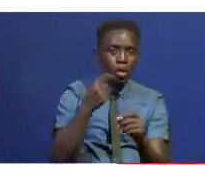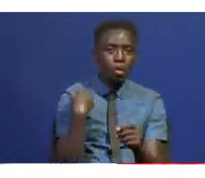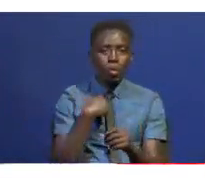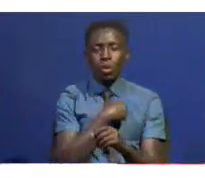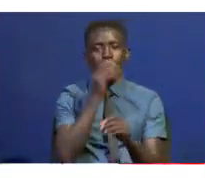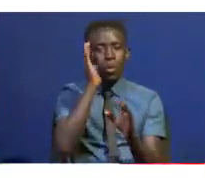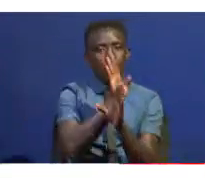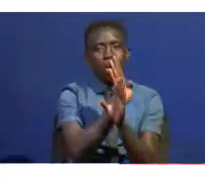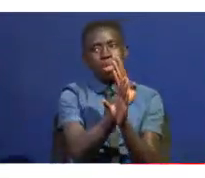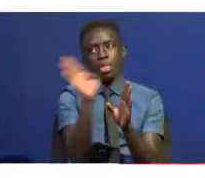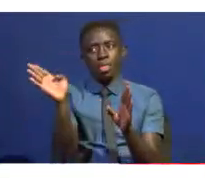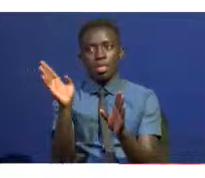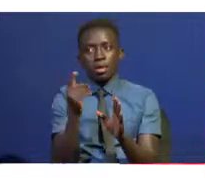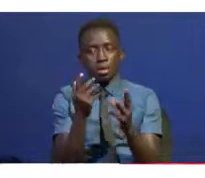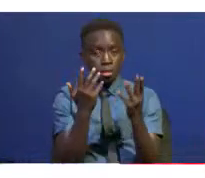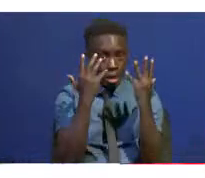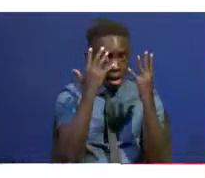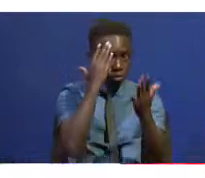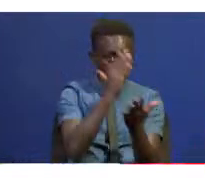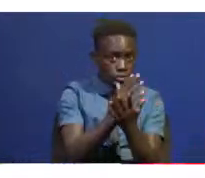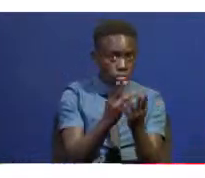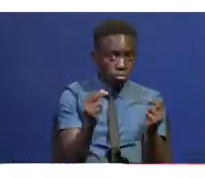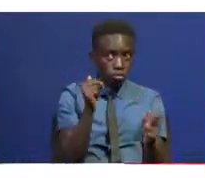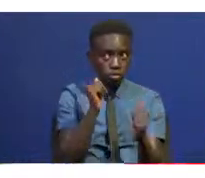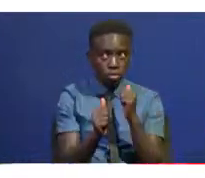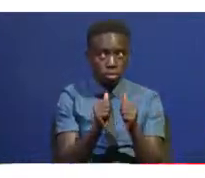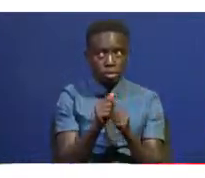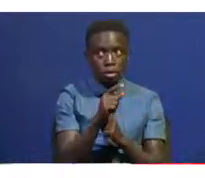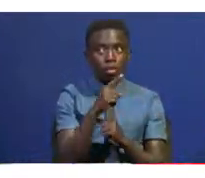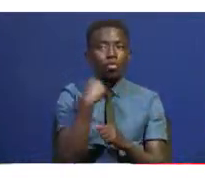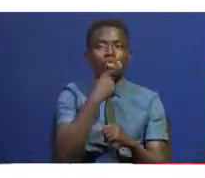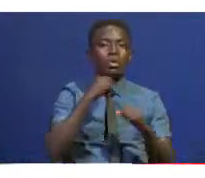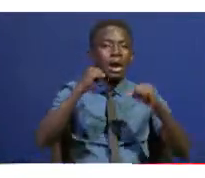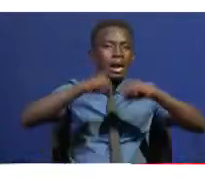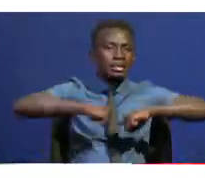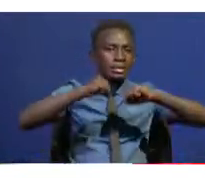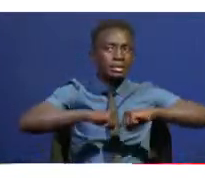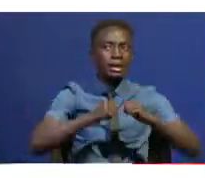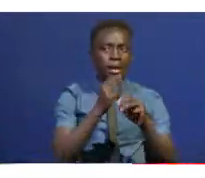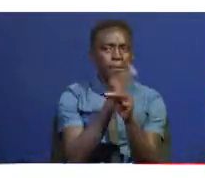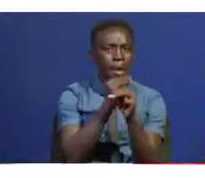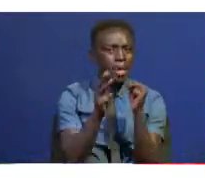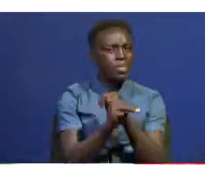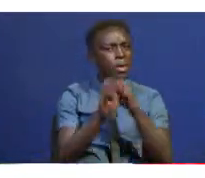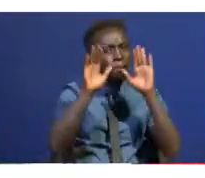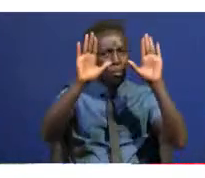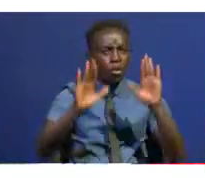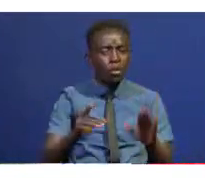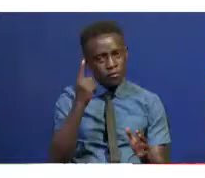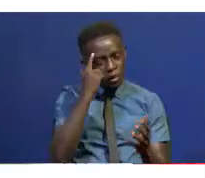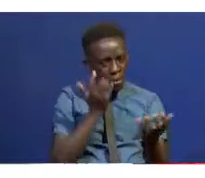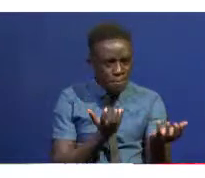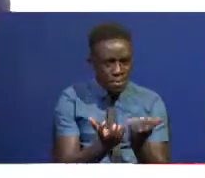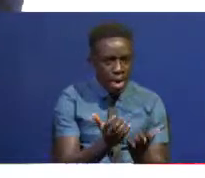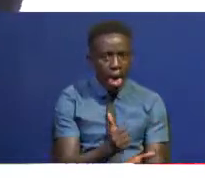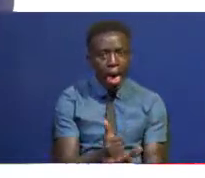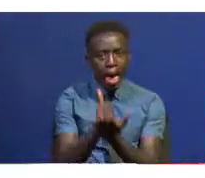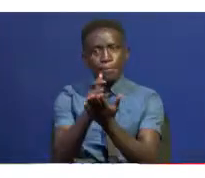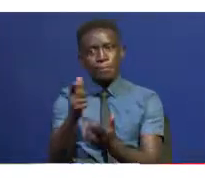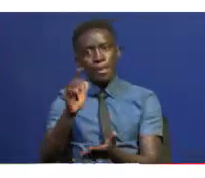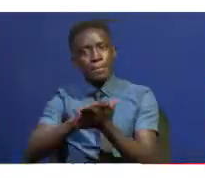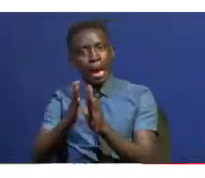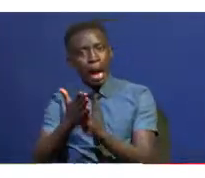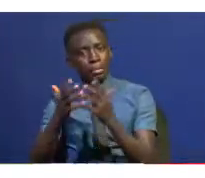wangu. Ni wangapi wanakubali kwamba hesabu ni kitu ya maana katika kupiga hesabu ya biashara? Kusaidia mtu kuwa engineer, kusaidia mtu